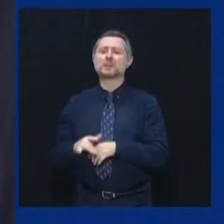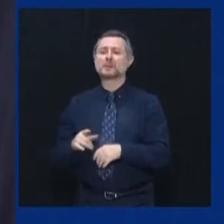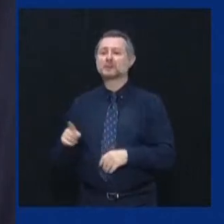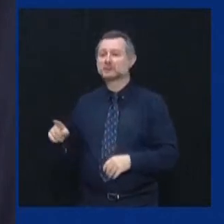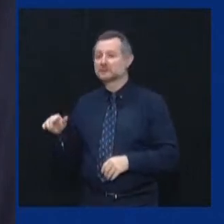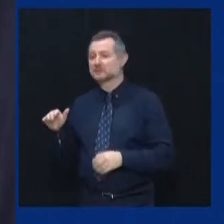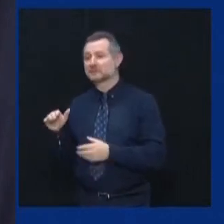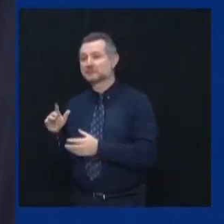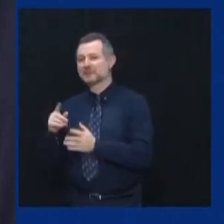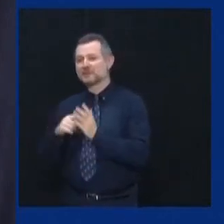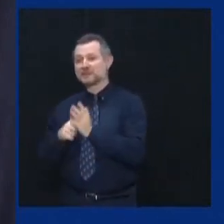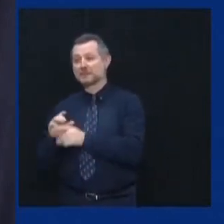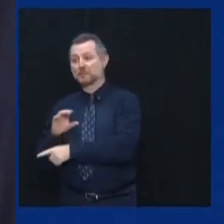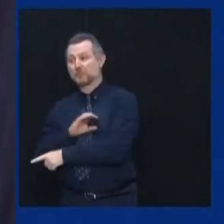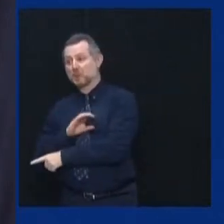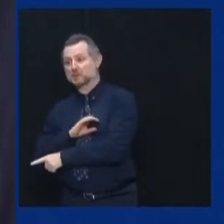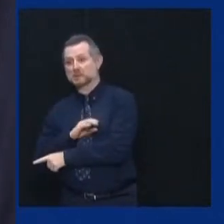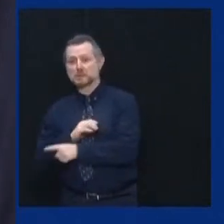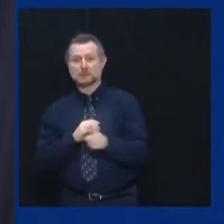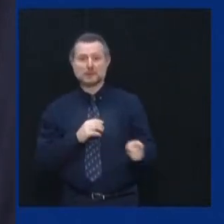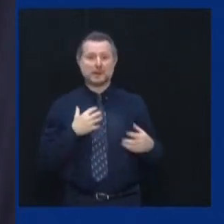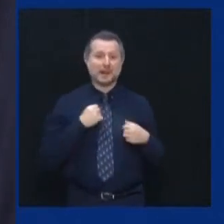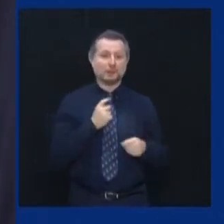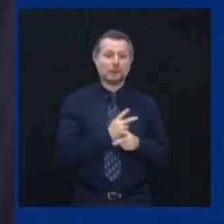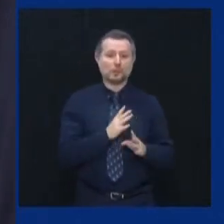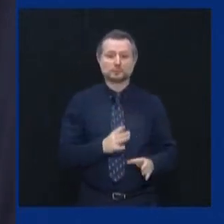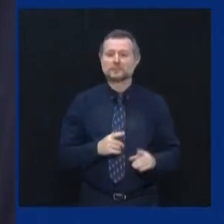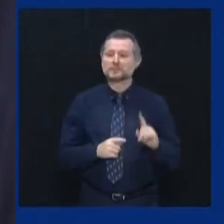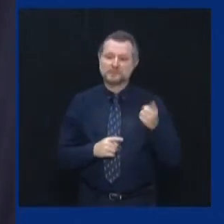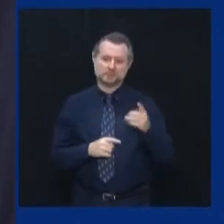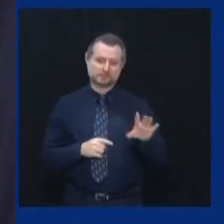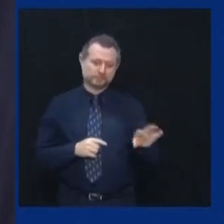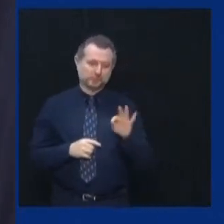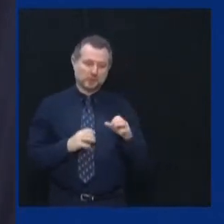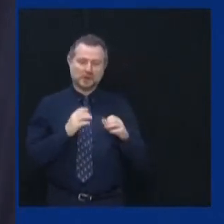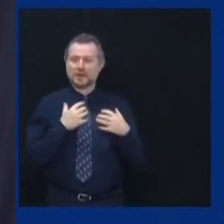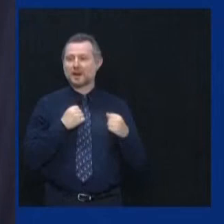the healthcare worker is prioritized.